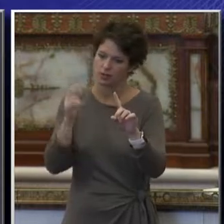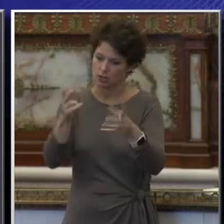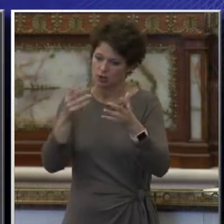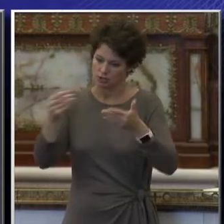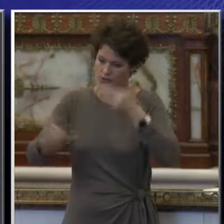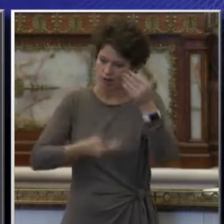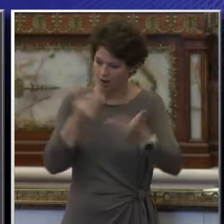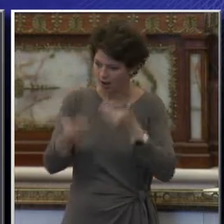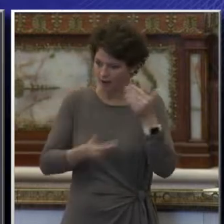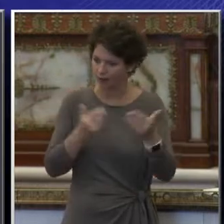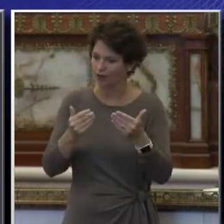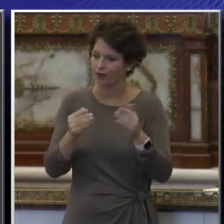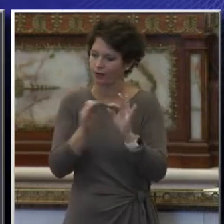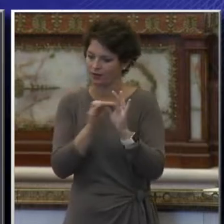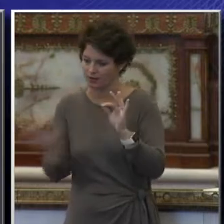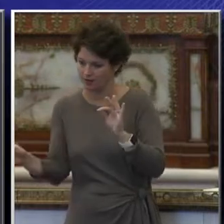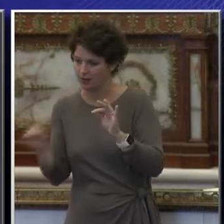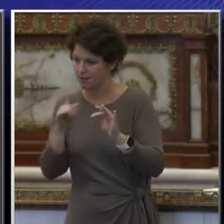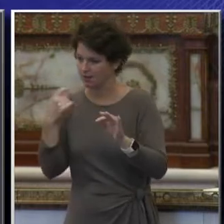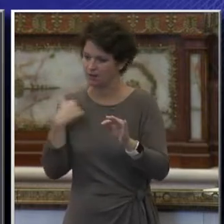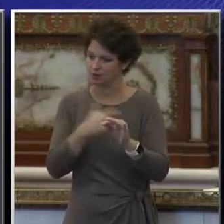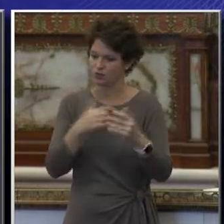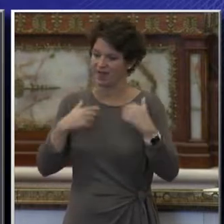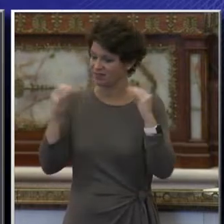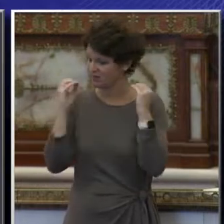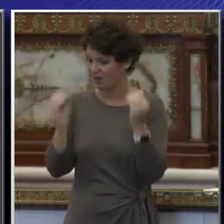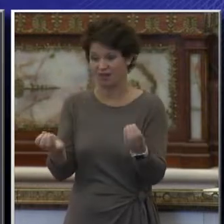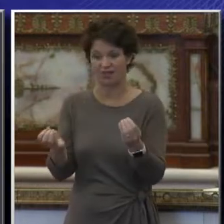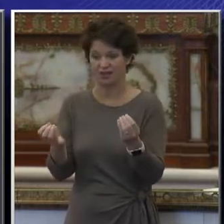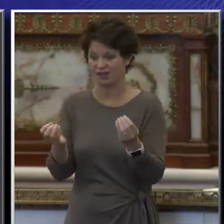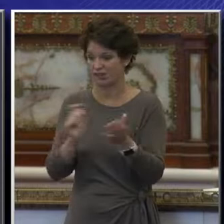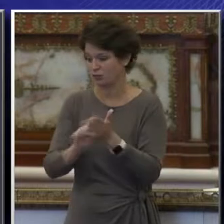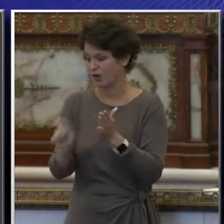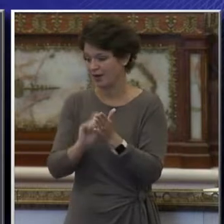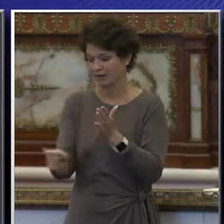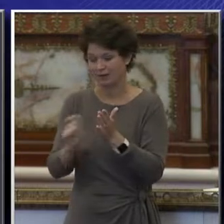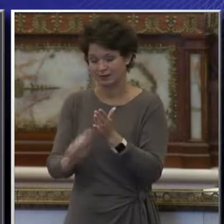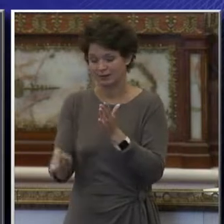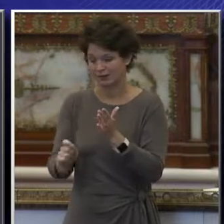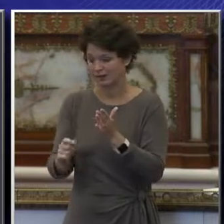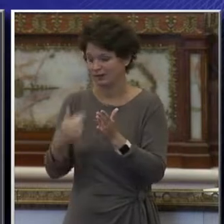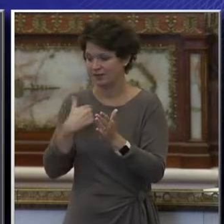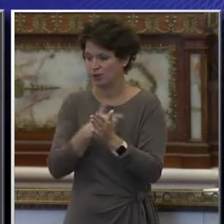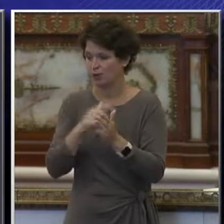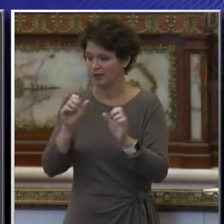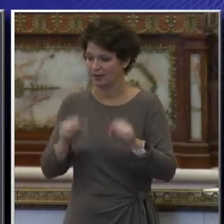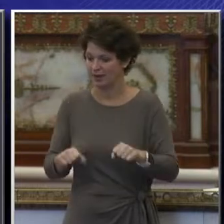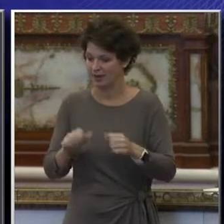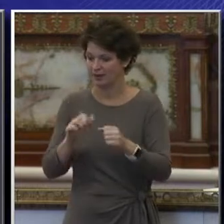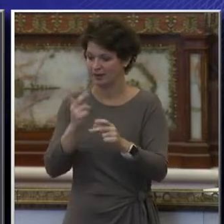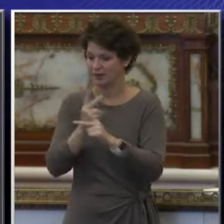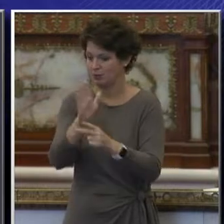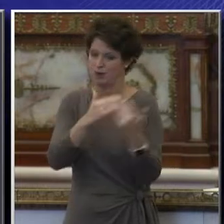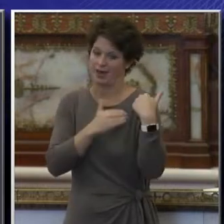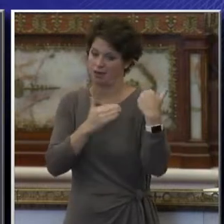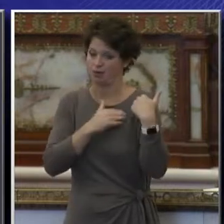go, since we seem to have like nothing in writing that we could later hold you accountable to?